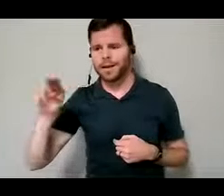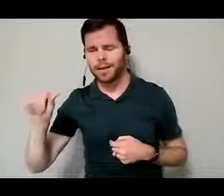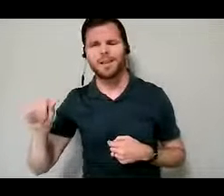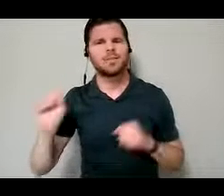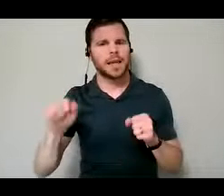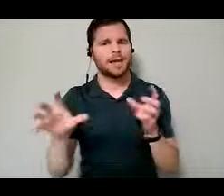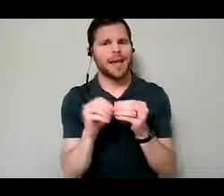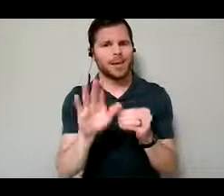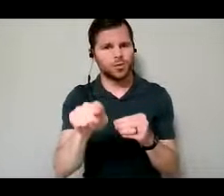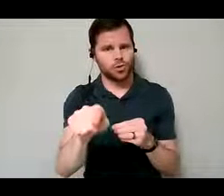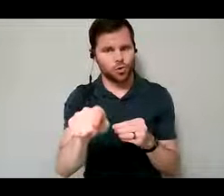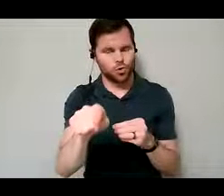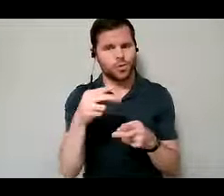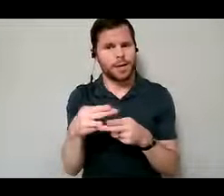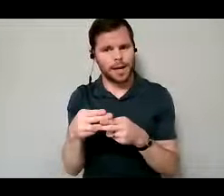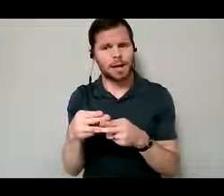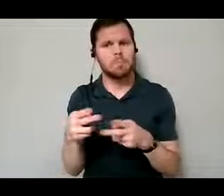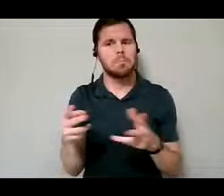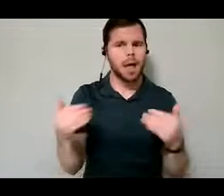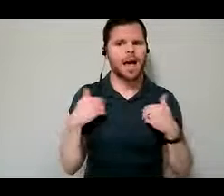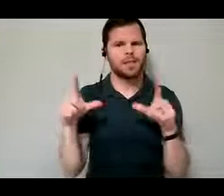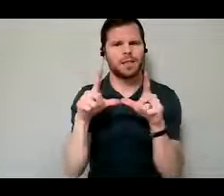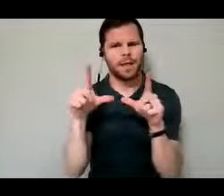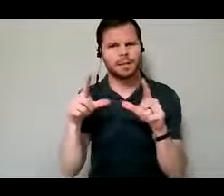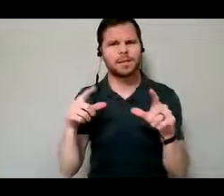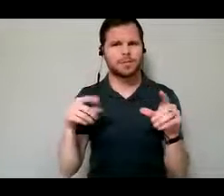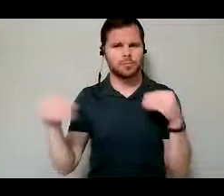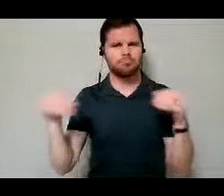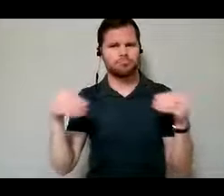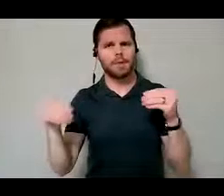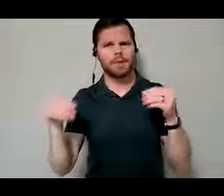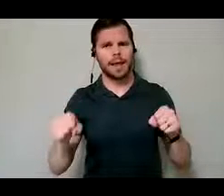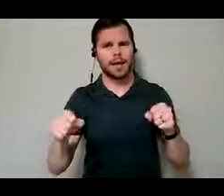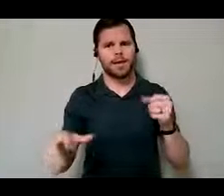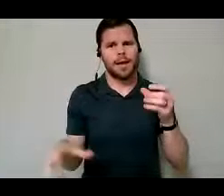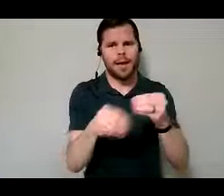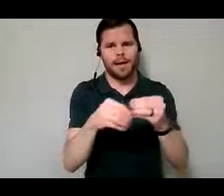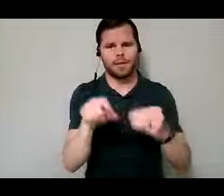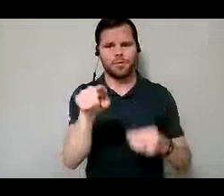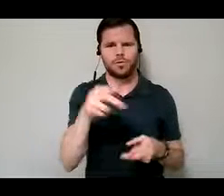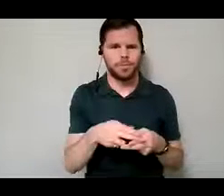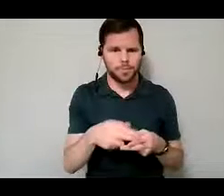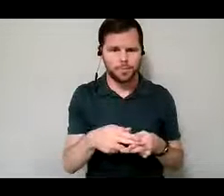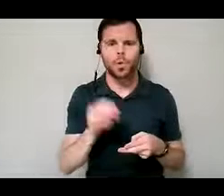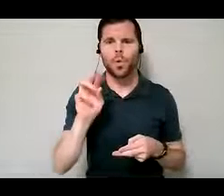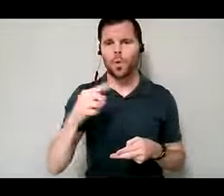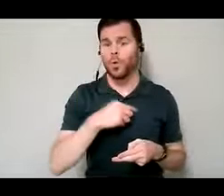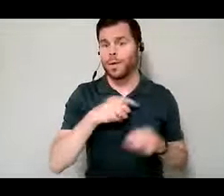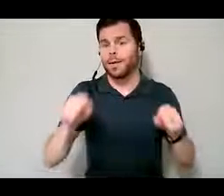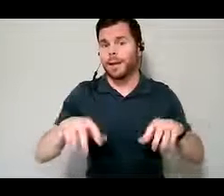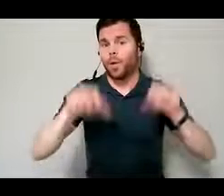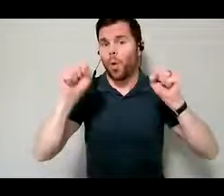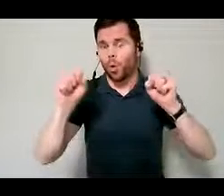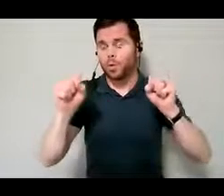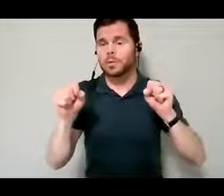our licenses and where we are, but I'm happy to add if this is something you'd like to use and look at. Or we can actually even host, we'd be happy to host a